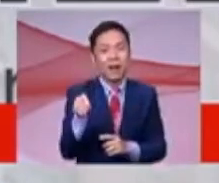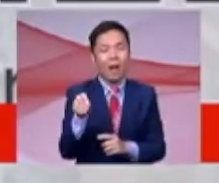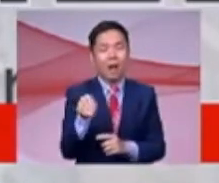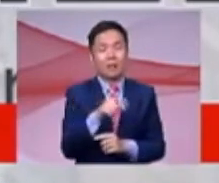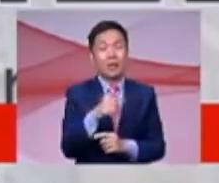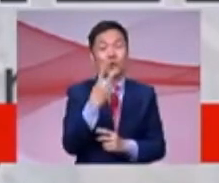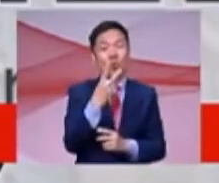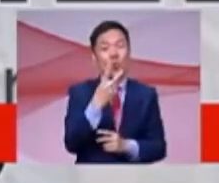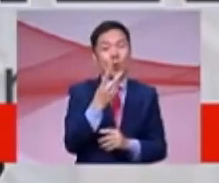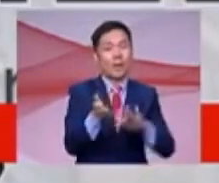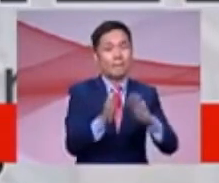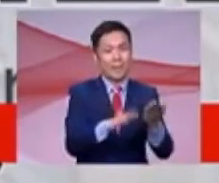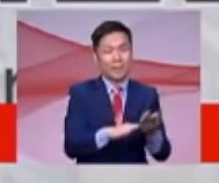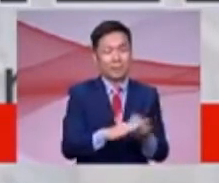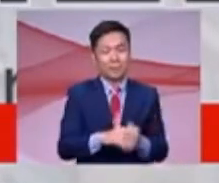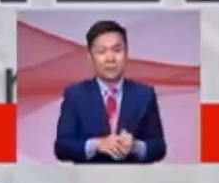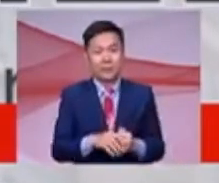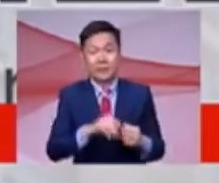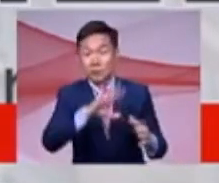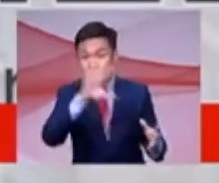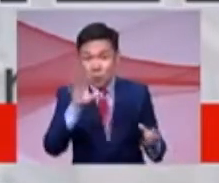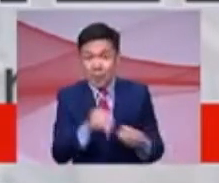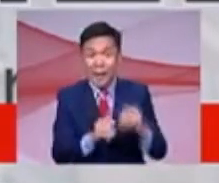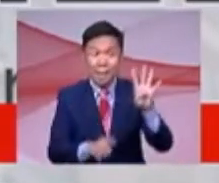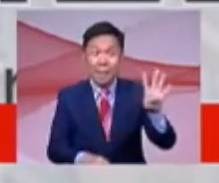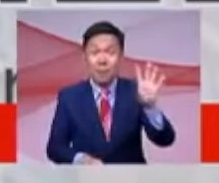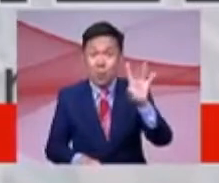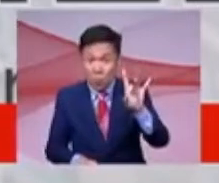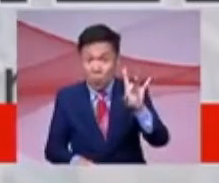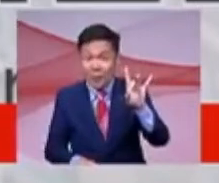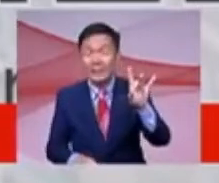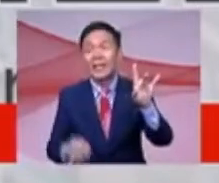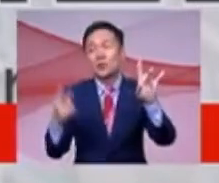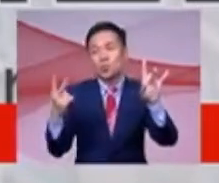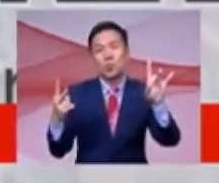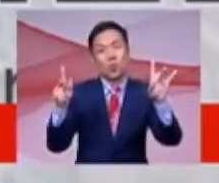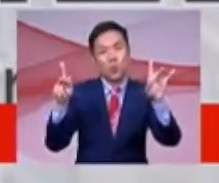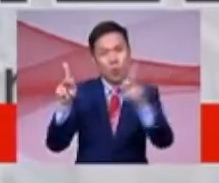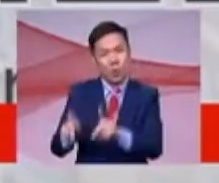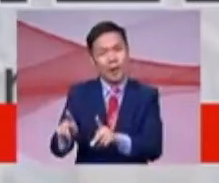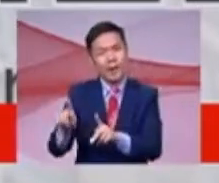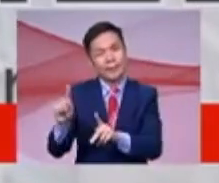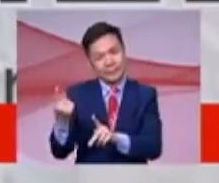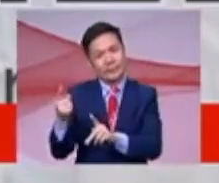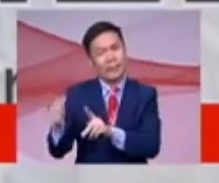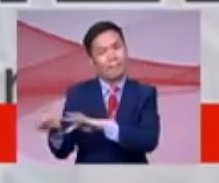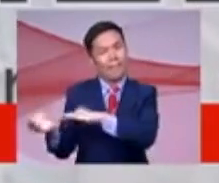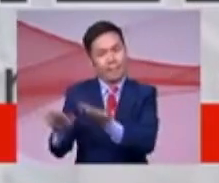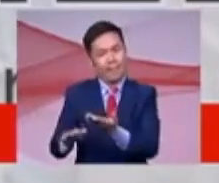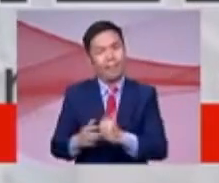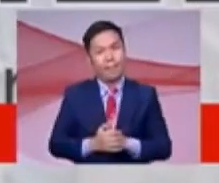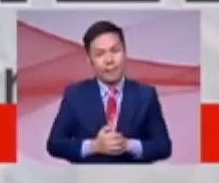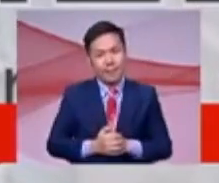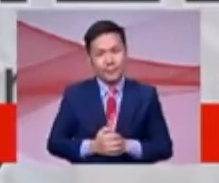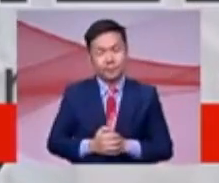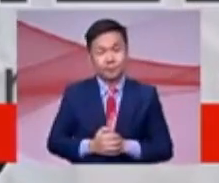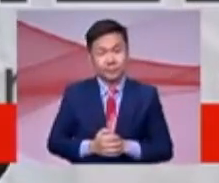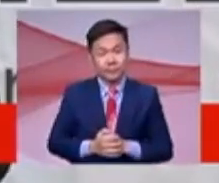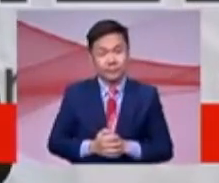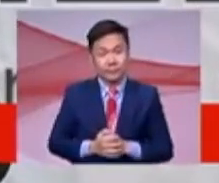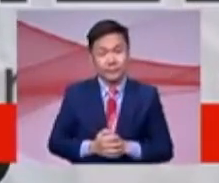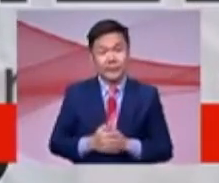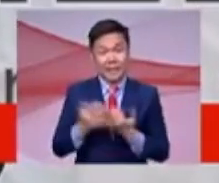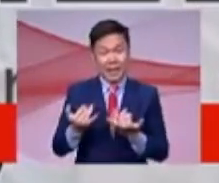deaths so far from 48 infected South African variant. and our public